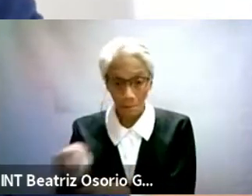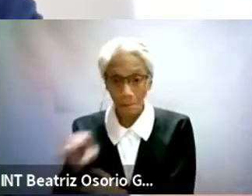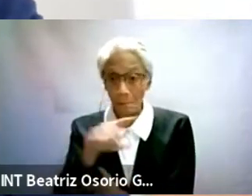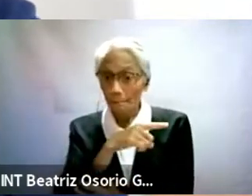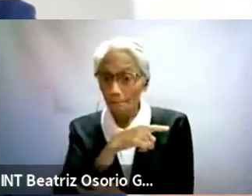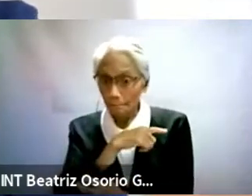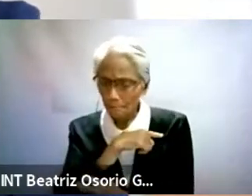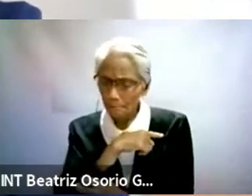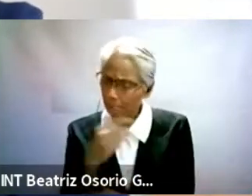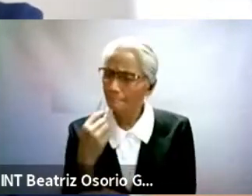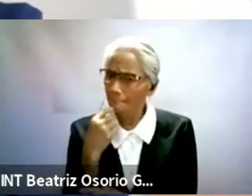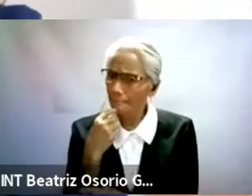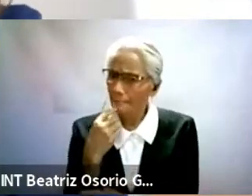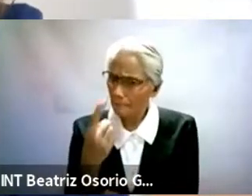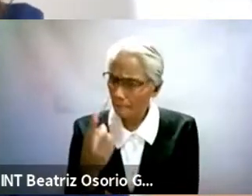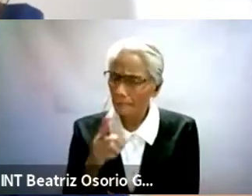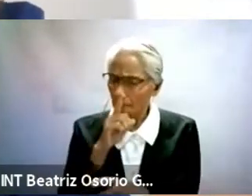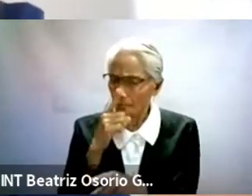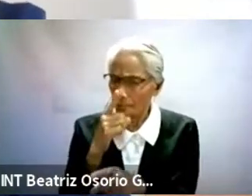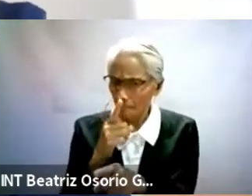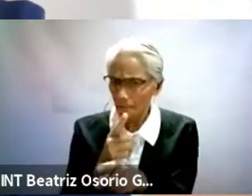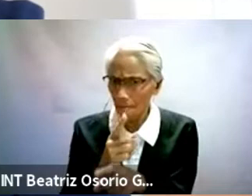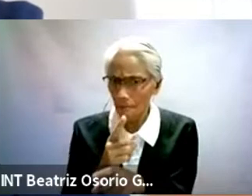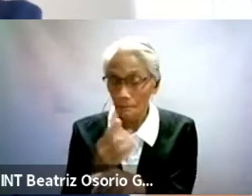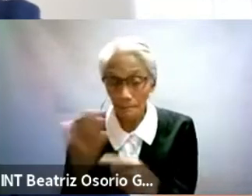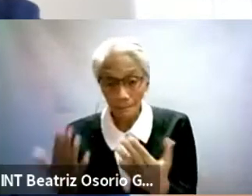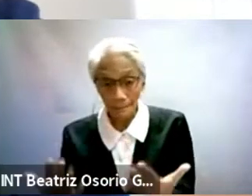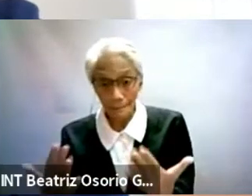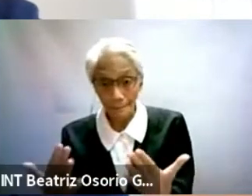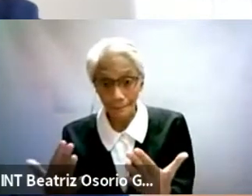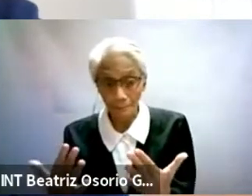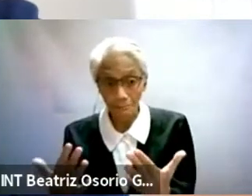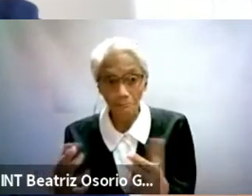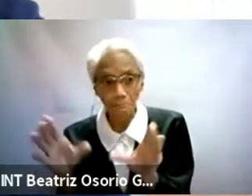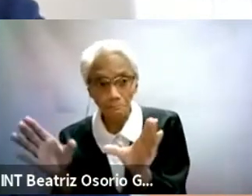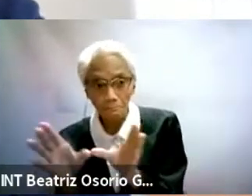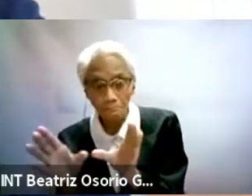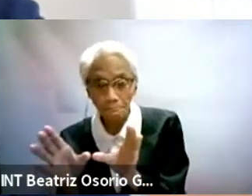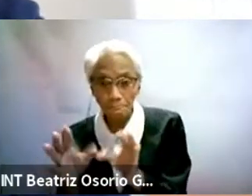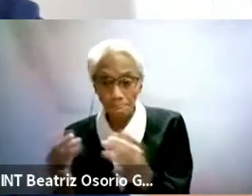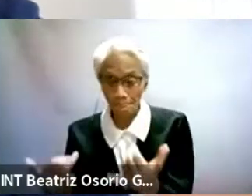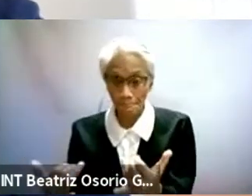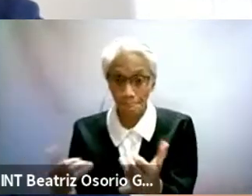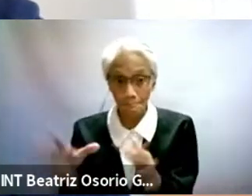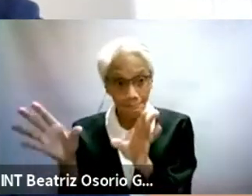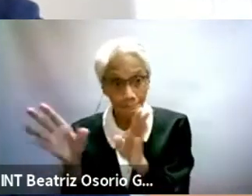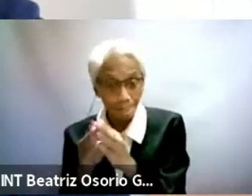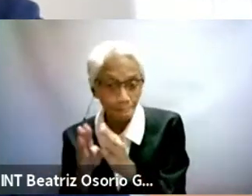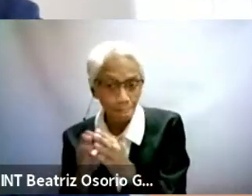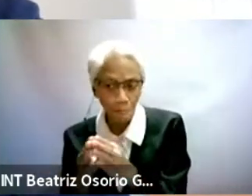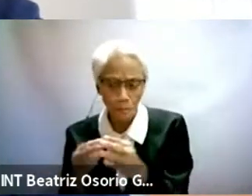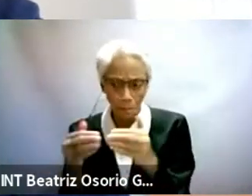to say, really to underline that both we at Five Rights Foundation and the General